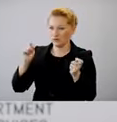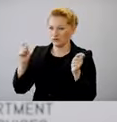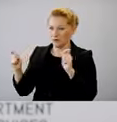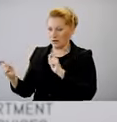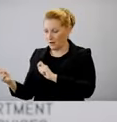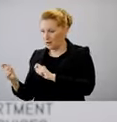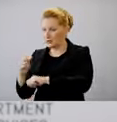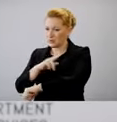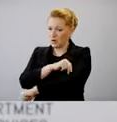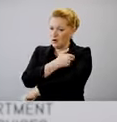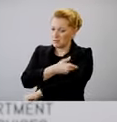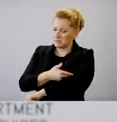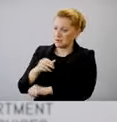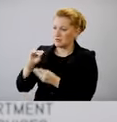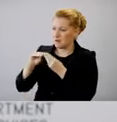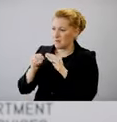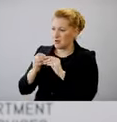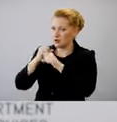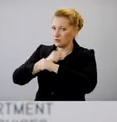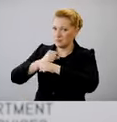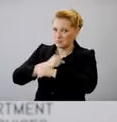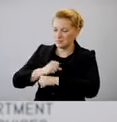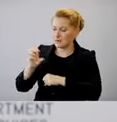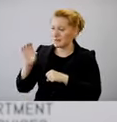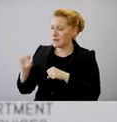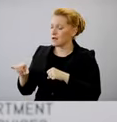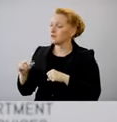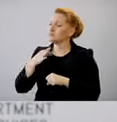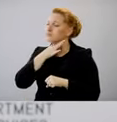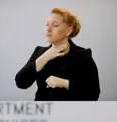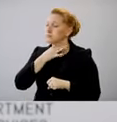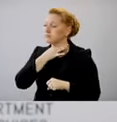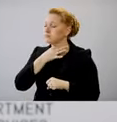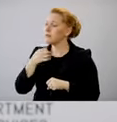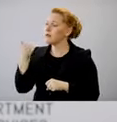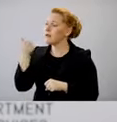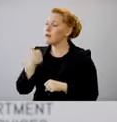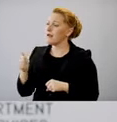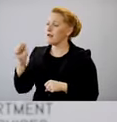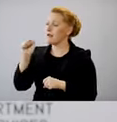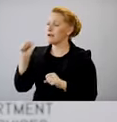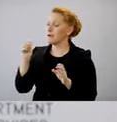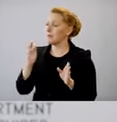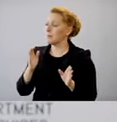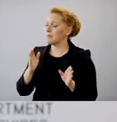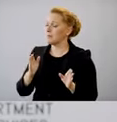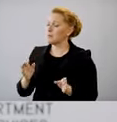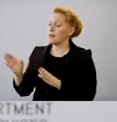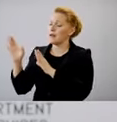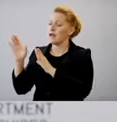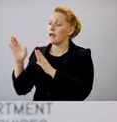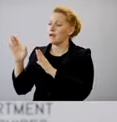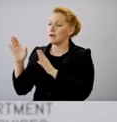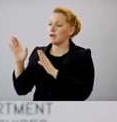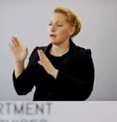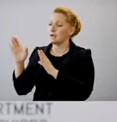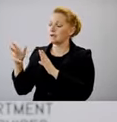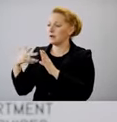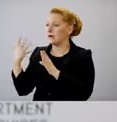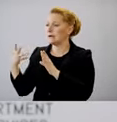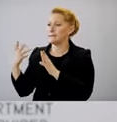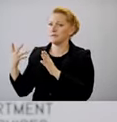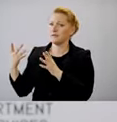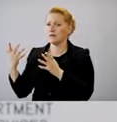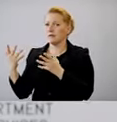data earlier. Is there any possible plan to, or any possible talks about changes to,